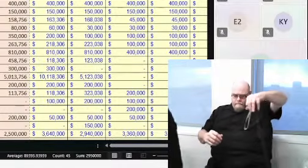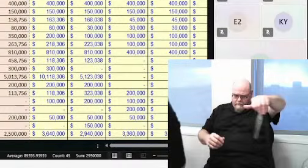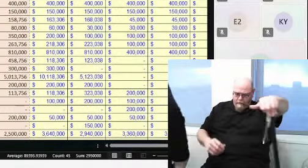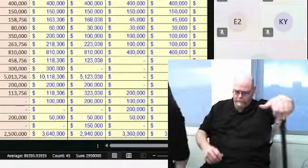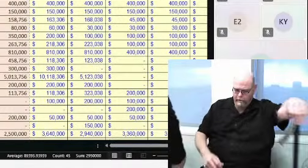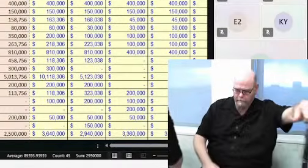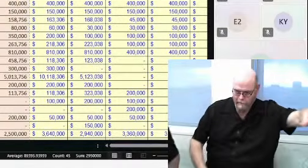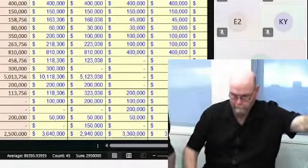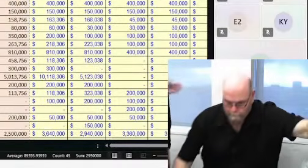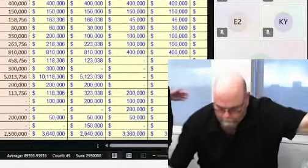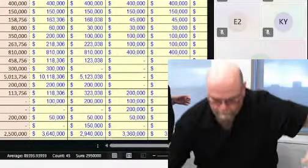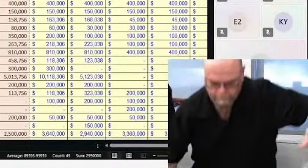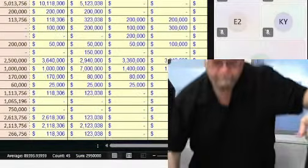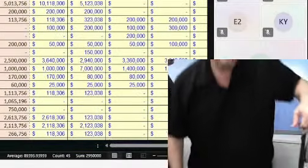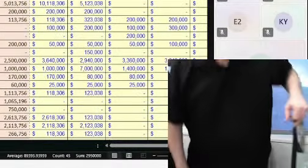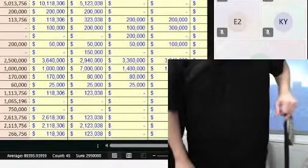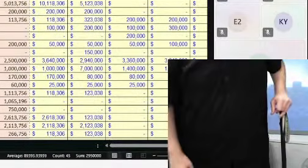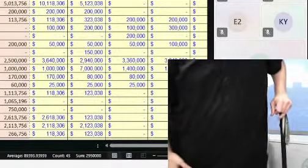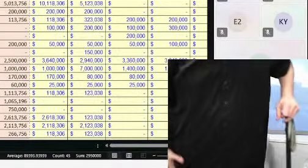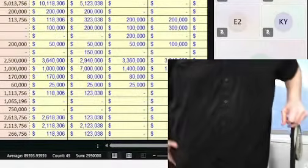218?